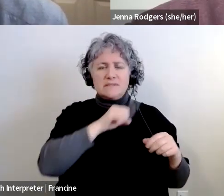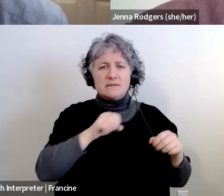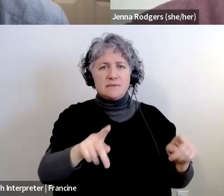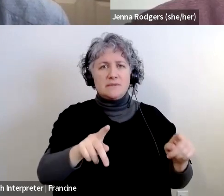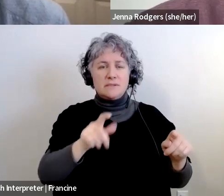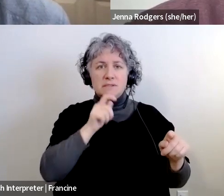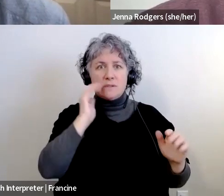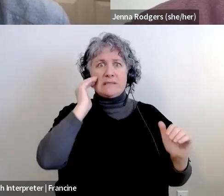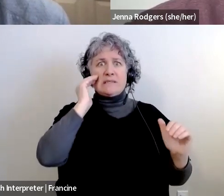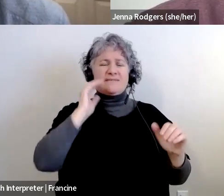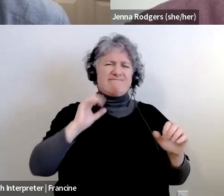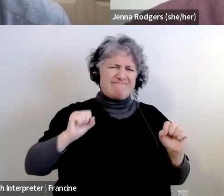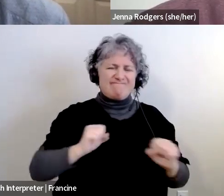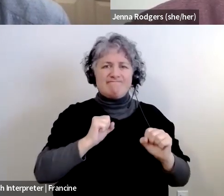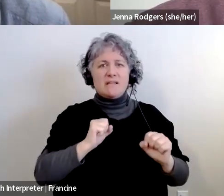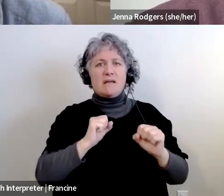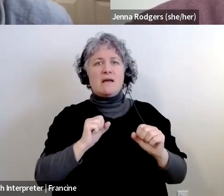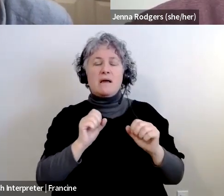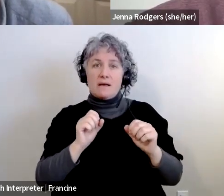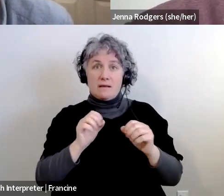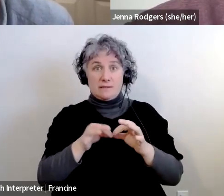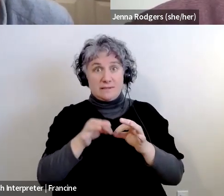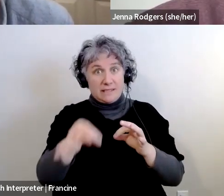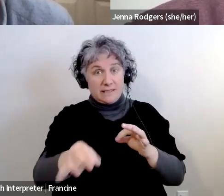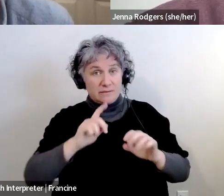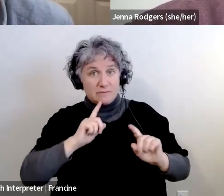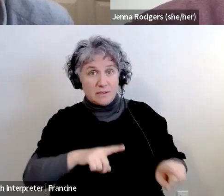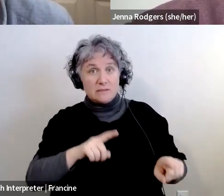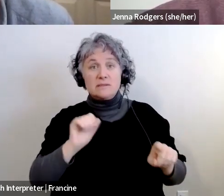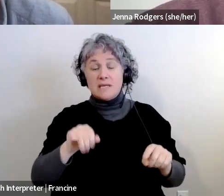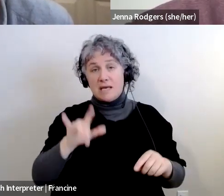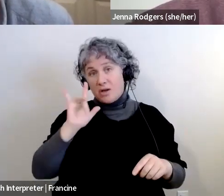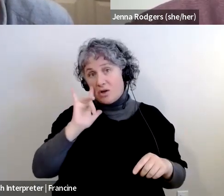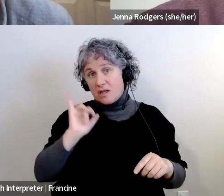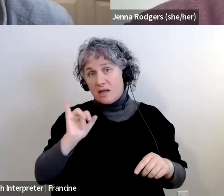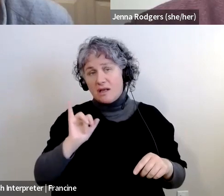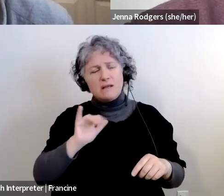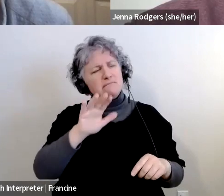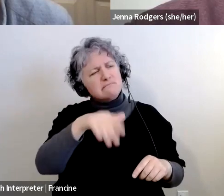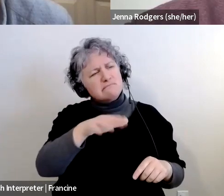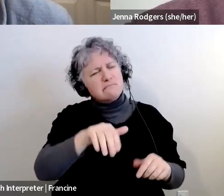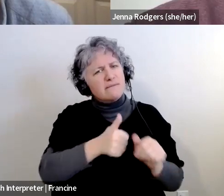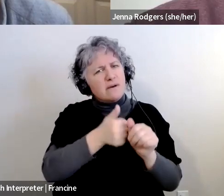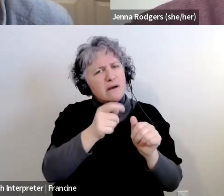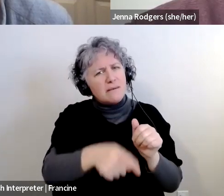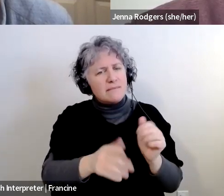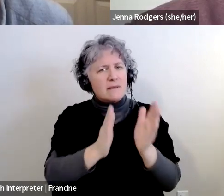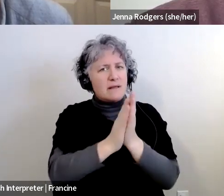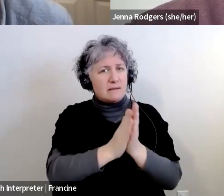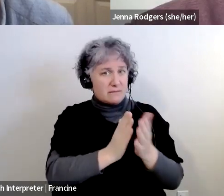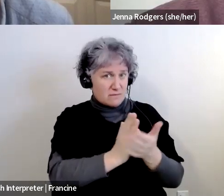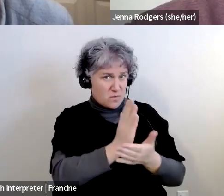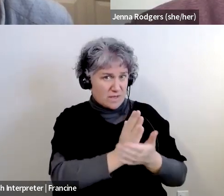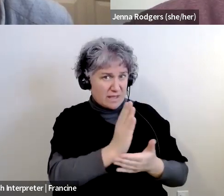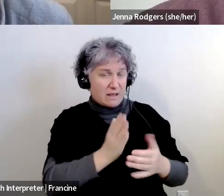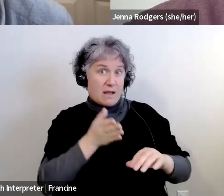don't panic. A delayed response looks like following up and asking if someone is okay after